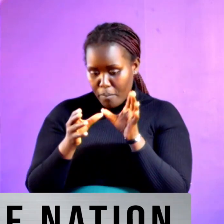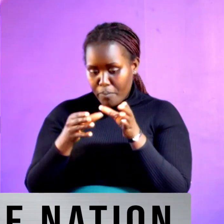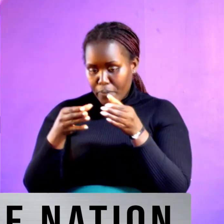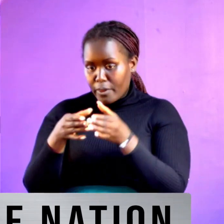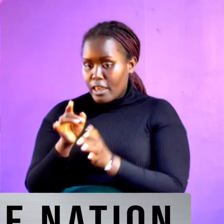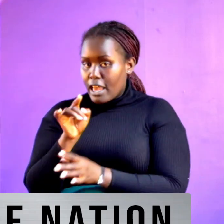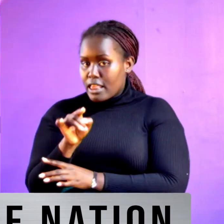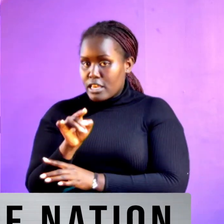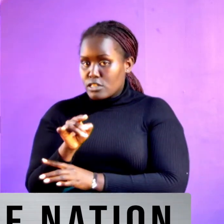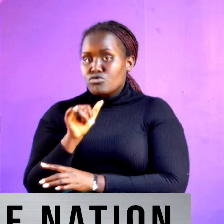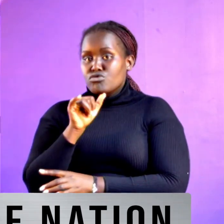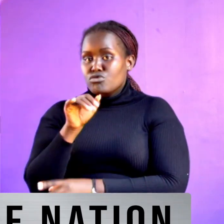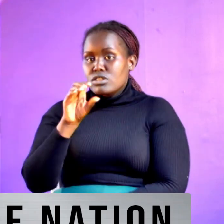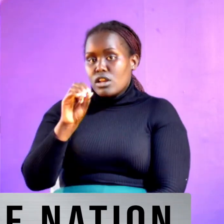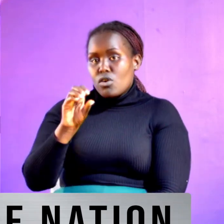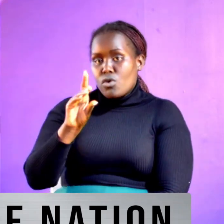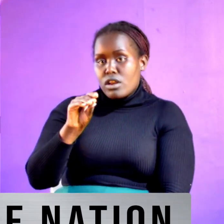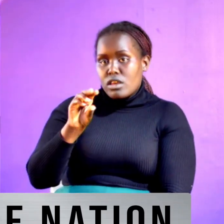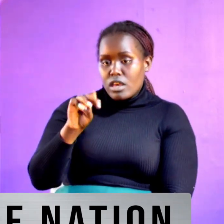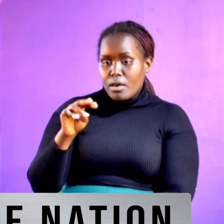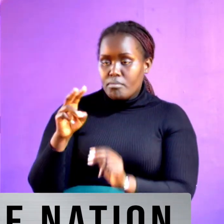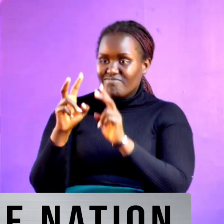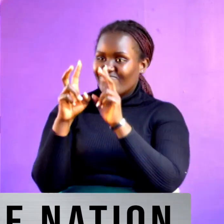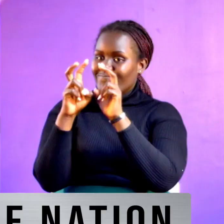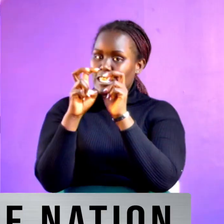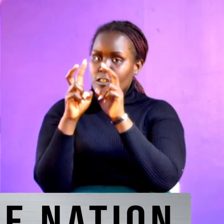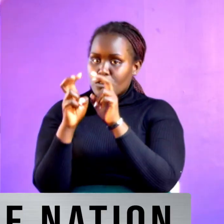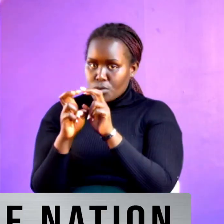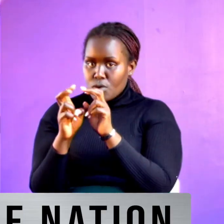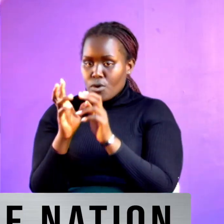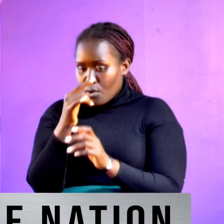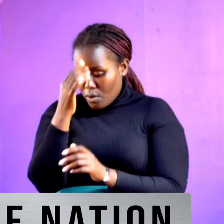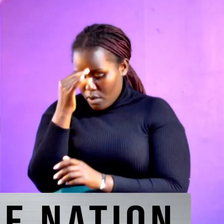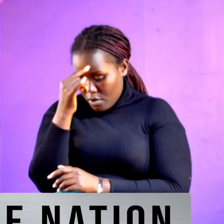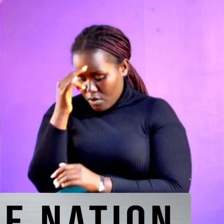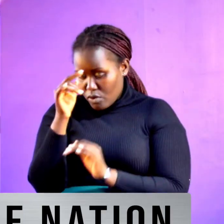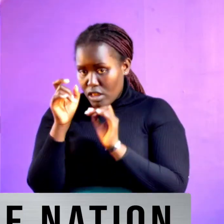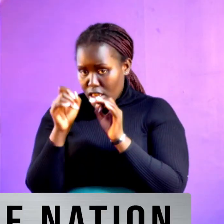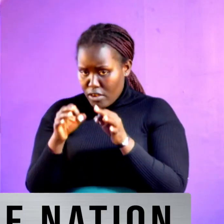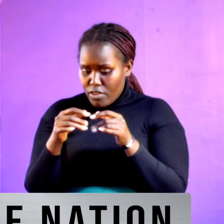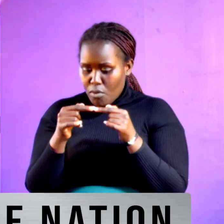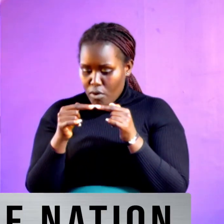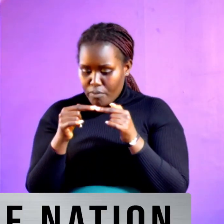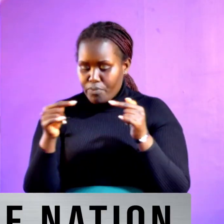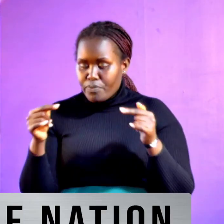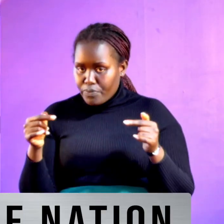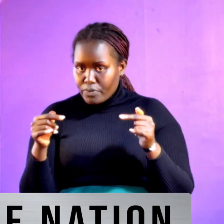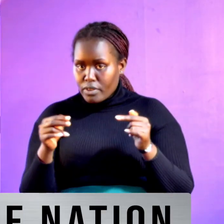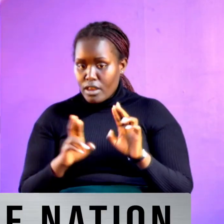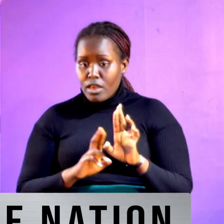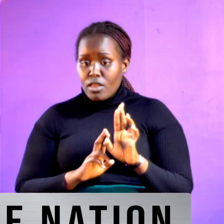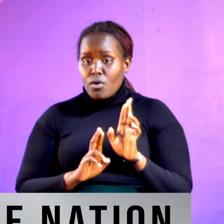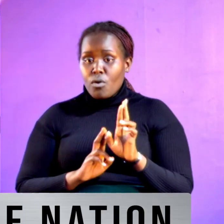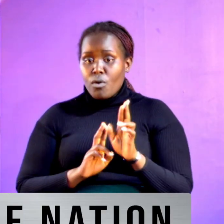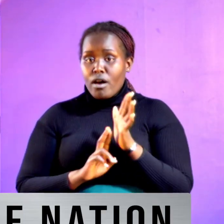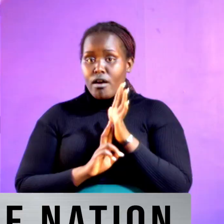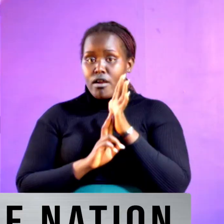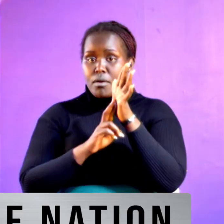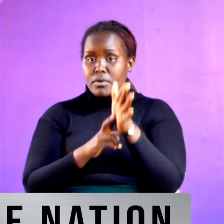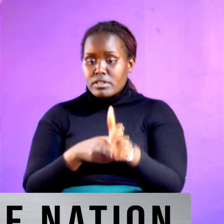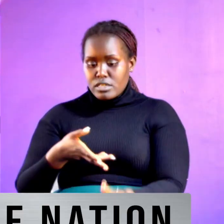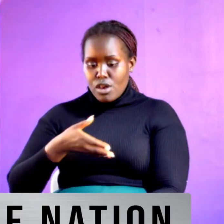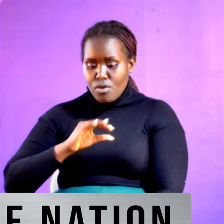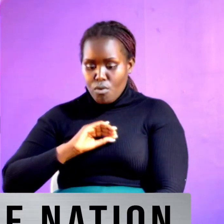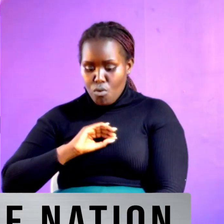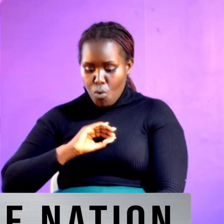not an ODM issue, or, you know, because even if they were in opposition, they were just representing their own interests,